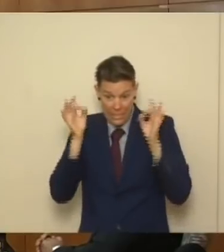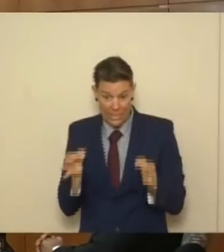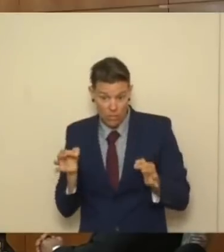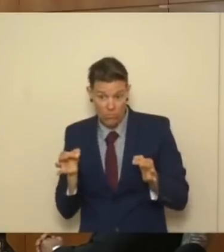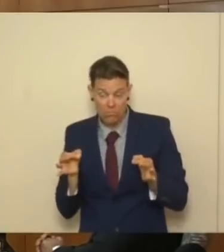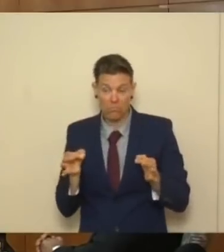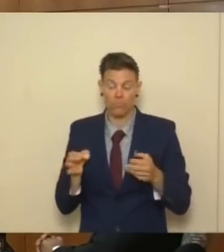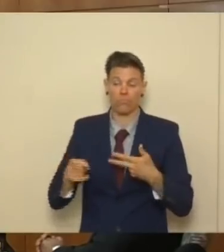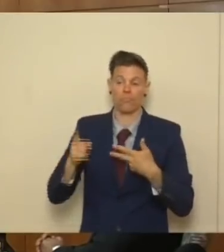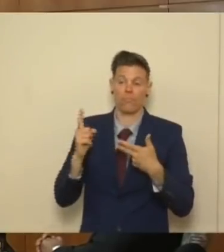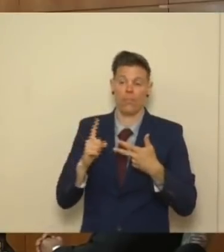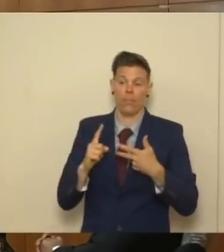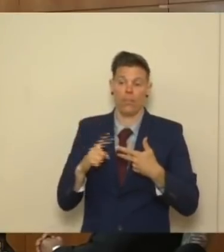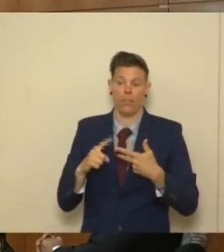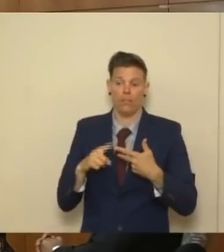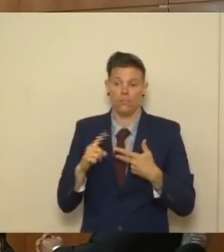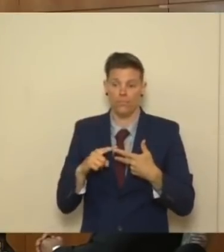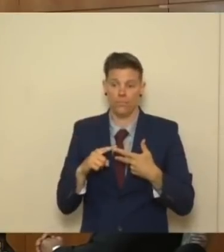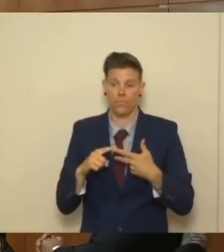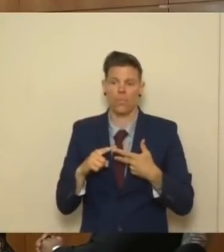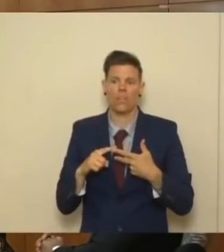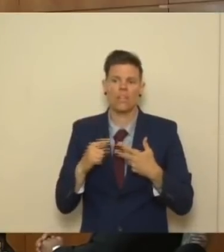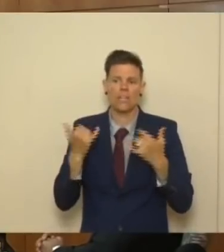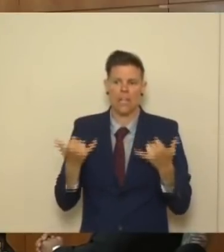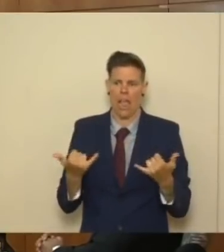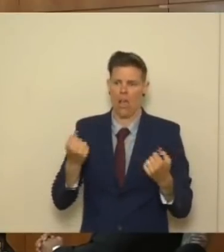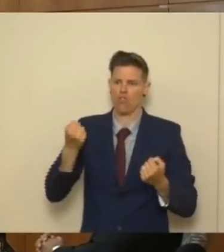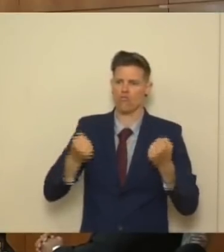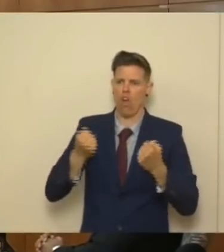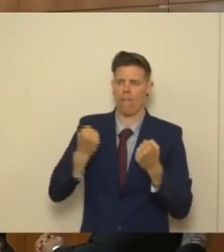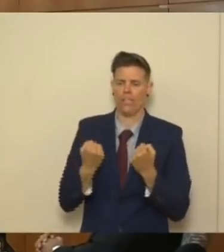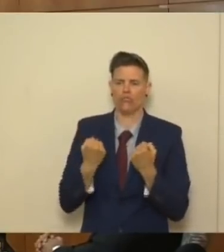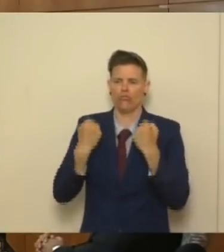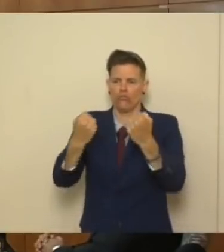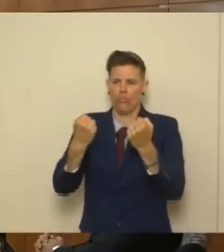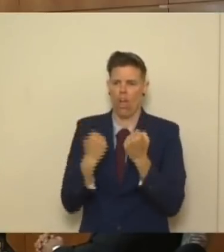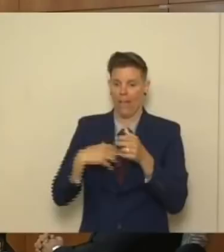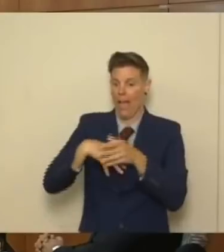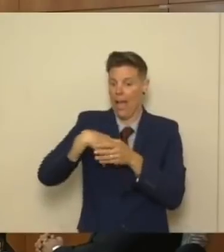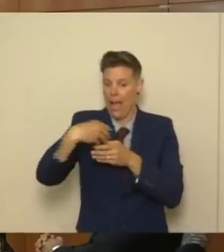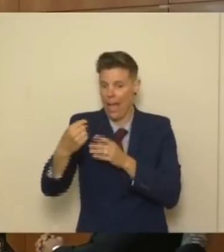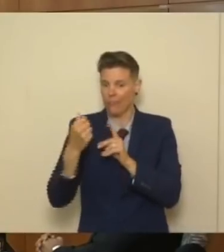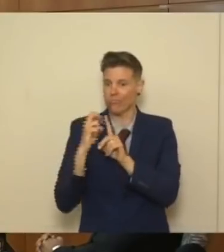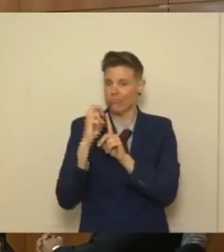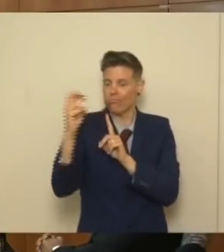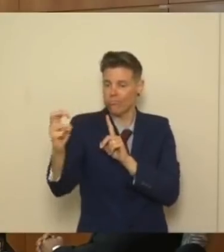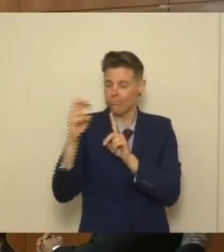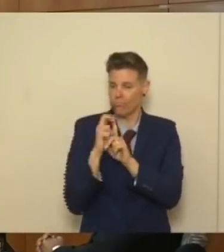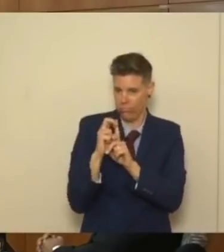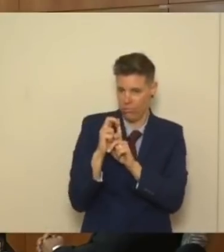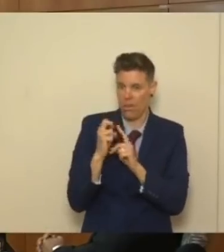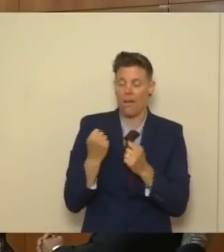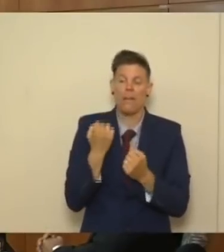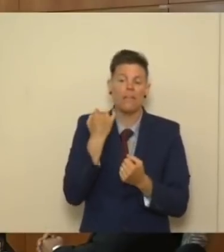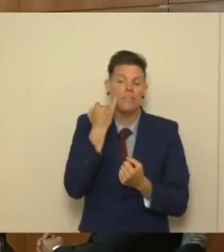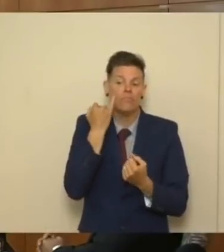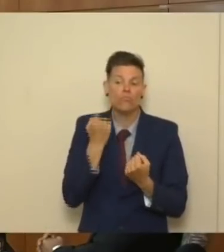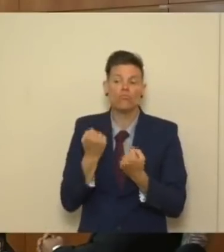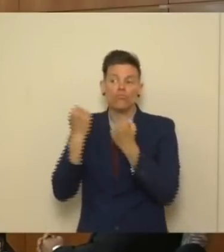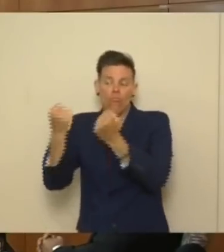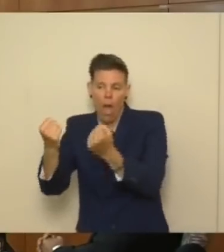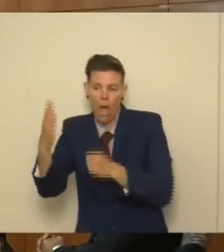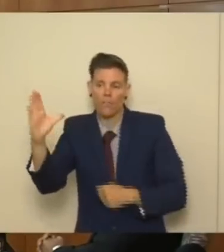what about car travel out of state? Are people expected to do 14-day quarantine for car travel? I know that exists for air